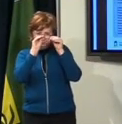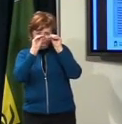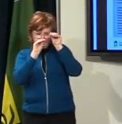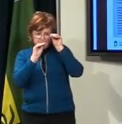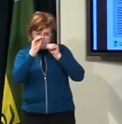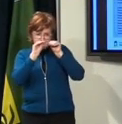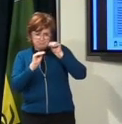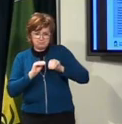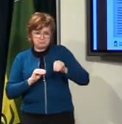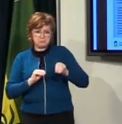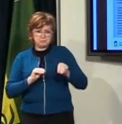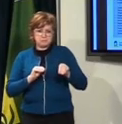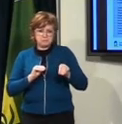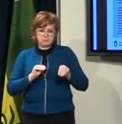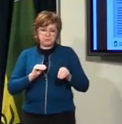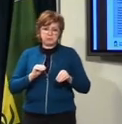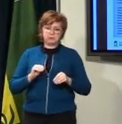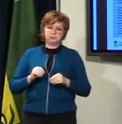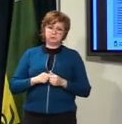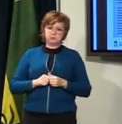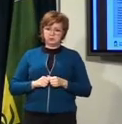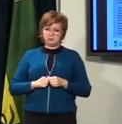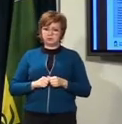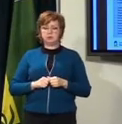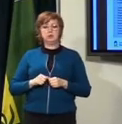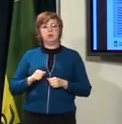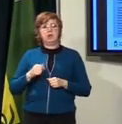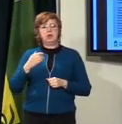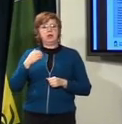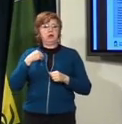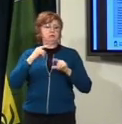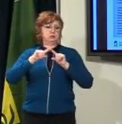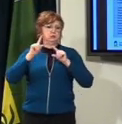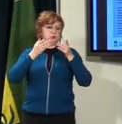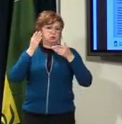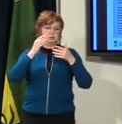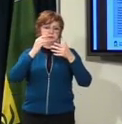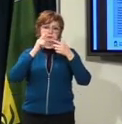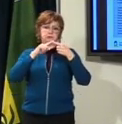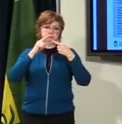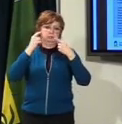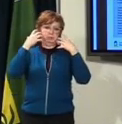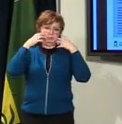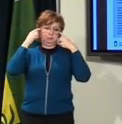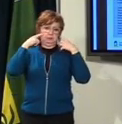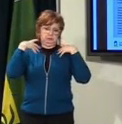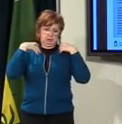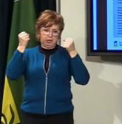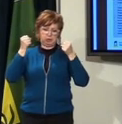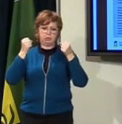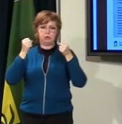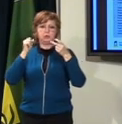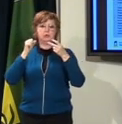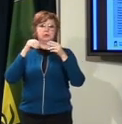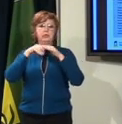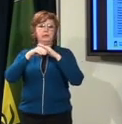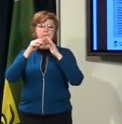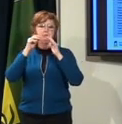continue as full services, and you can see them including mental health and a lot of our inpatient